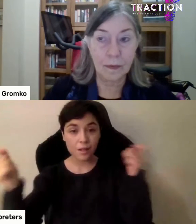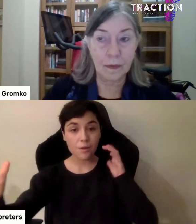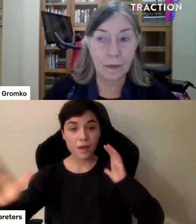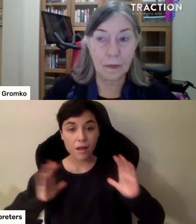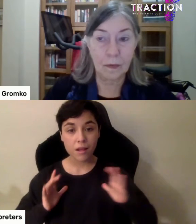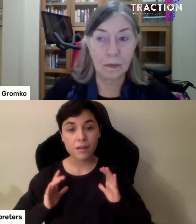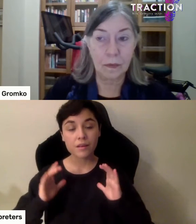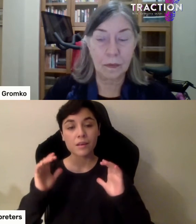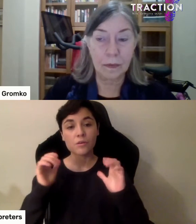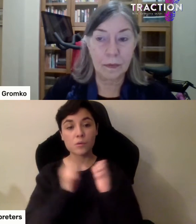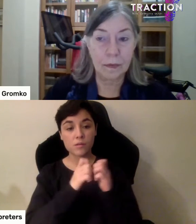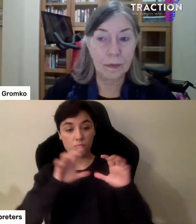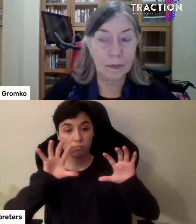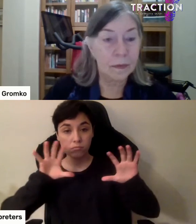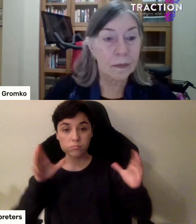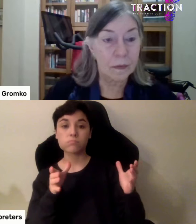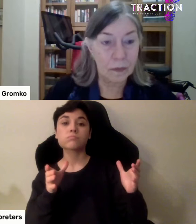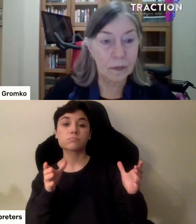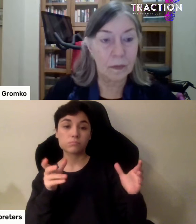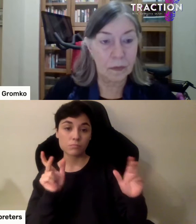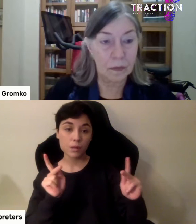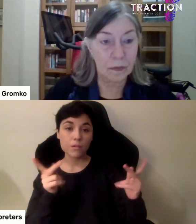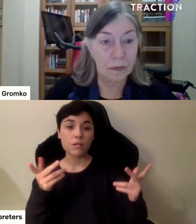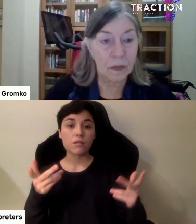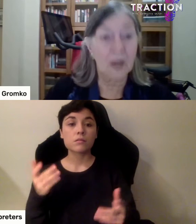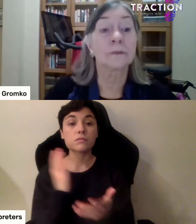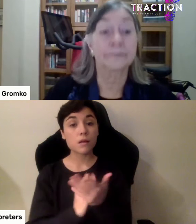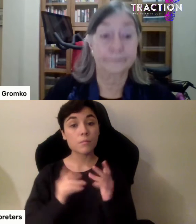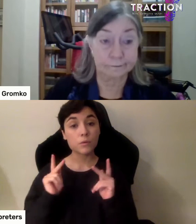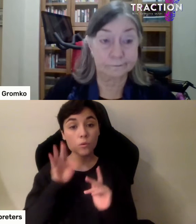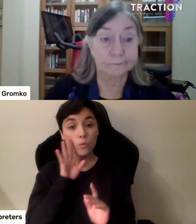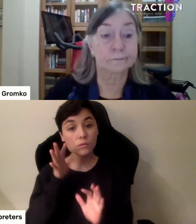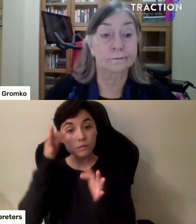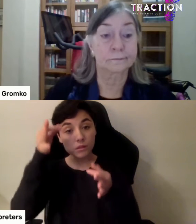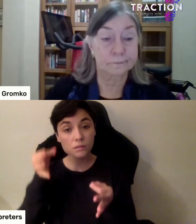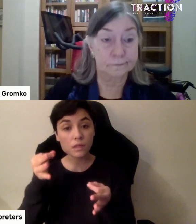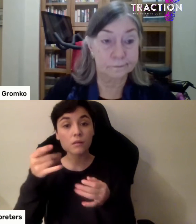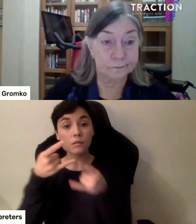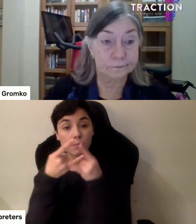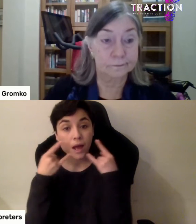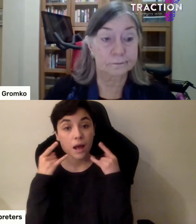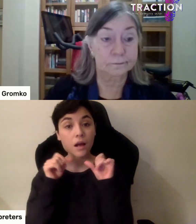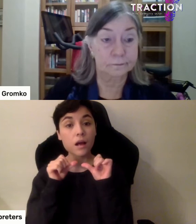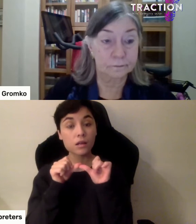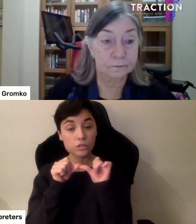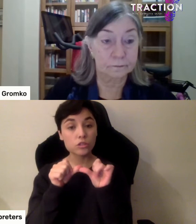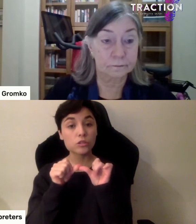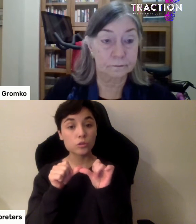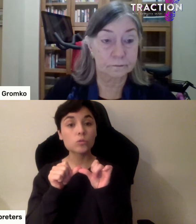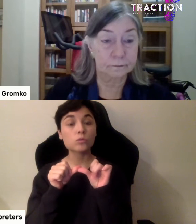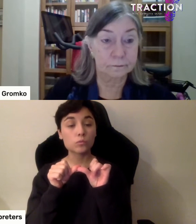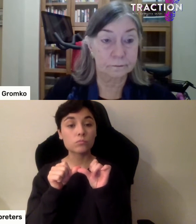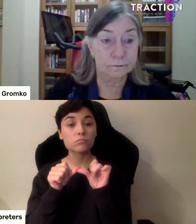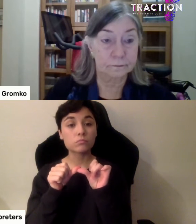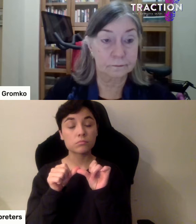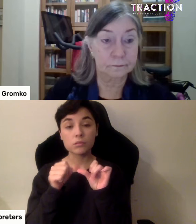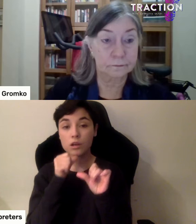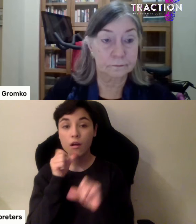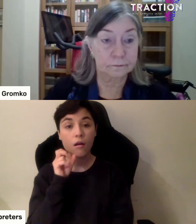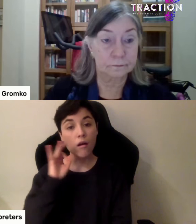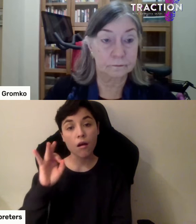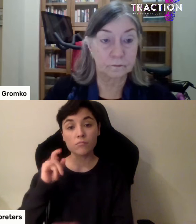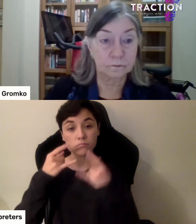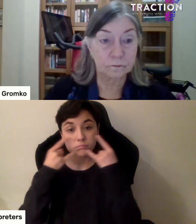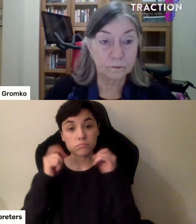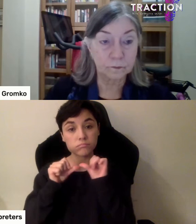choose to wear them indefinitely, just depending. But looking at July 4th, that's kind of the date that